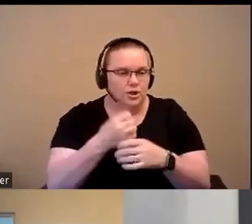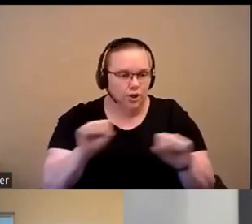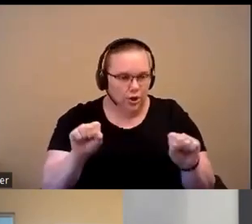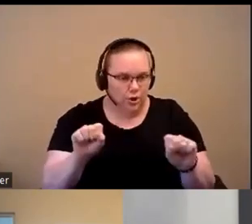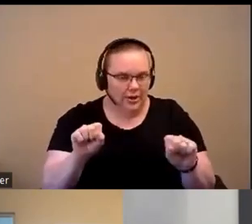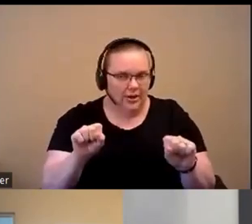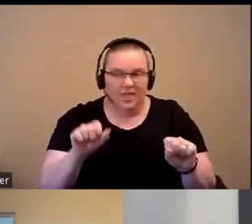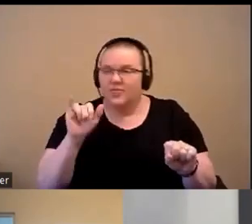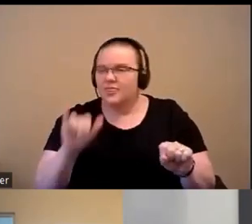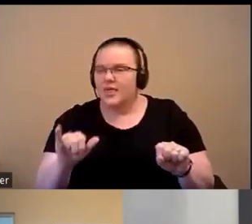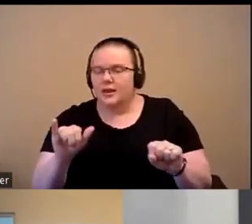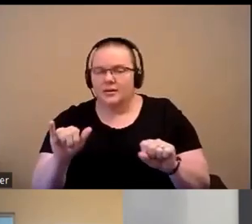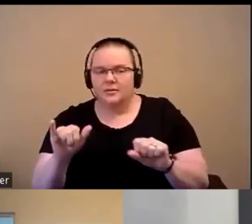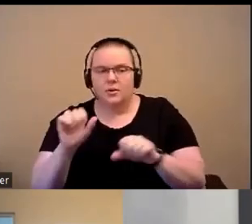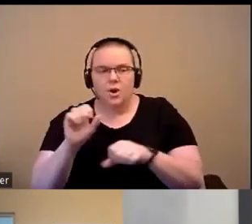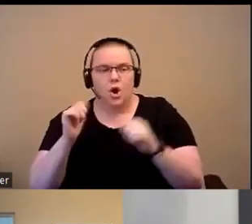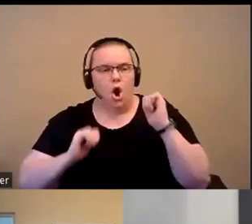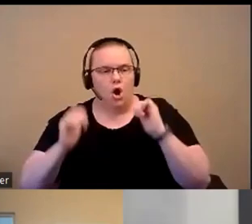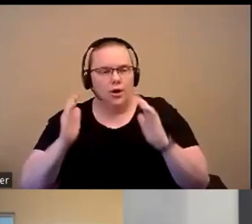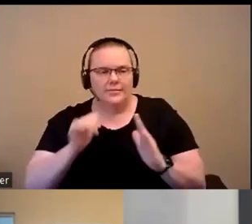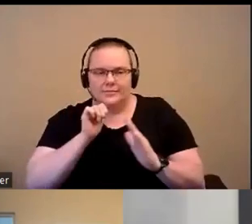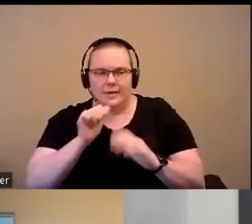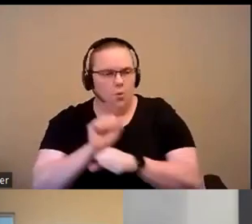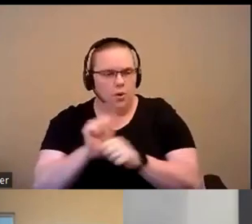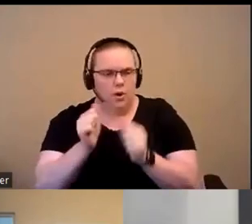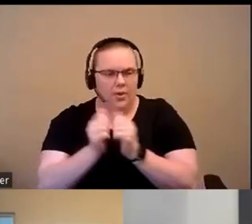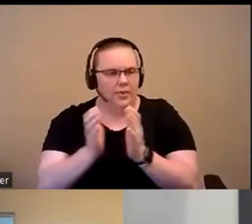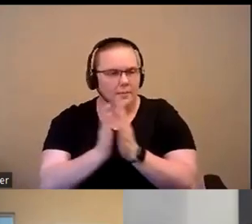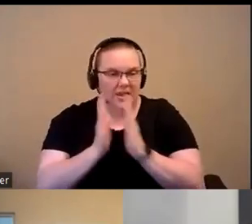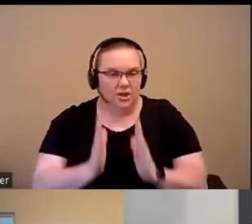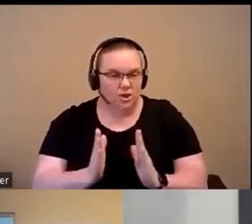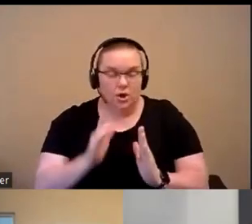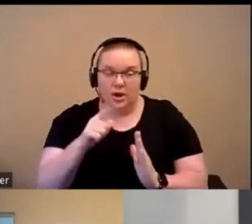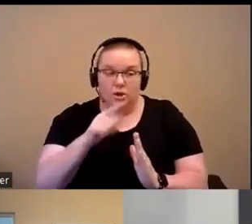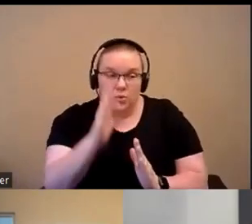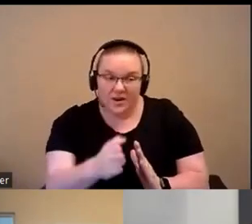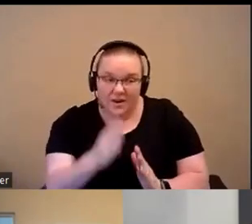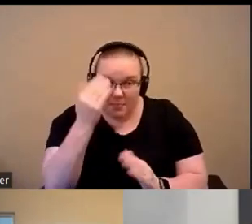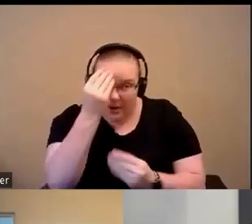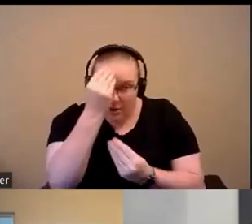is no longer working with the petitioner. And because you'll never be notified,